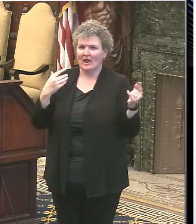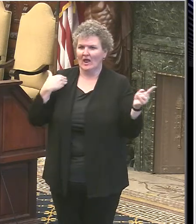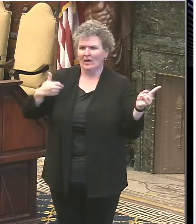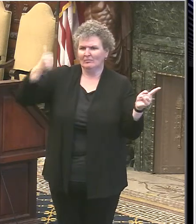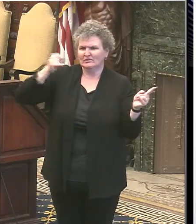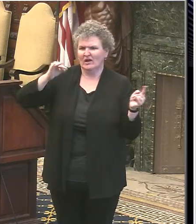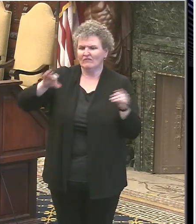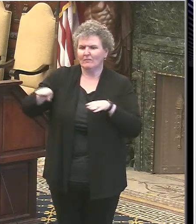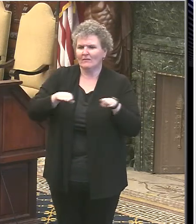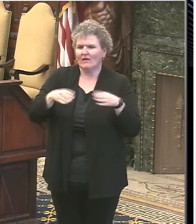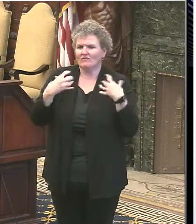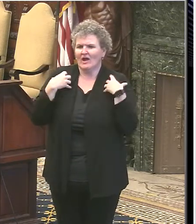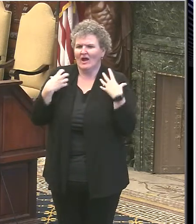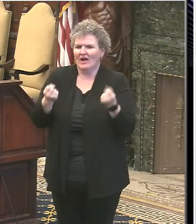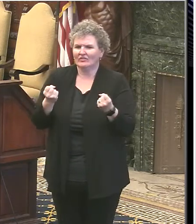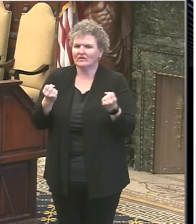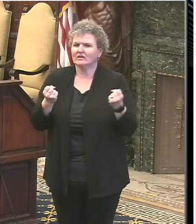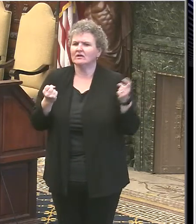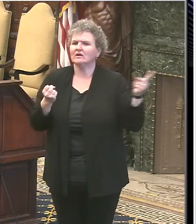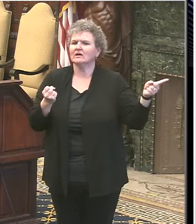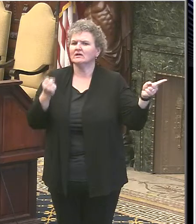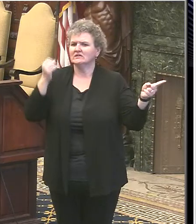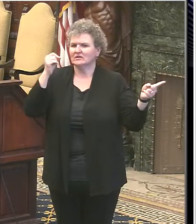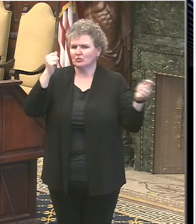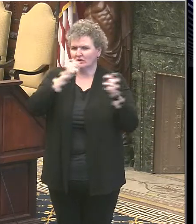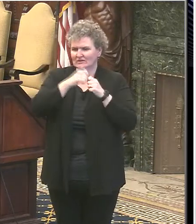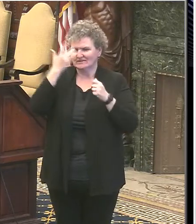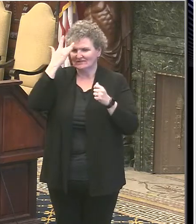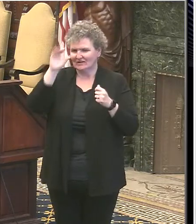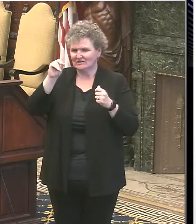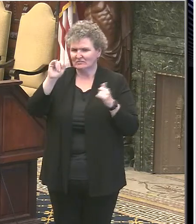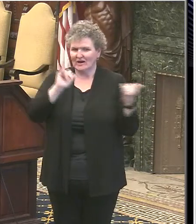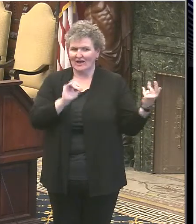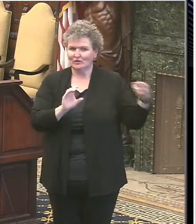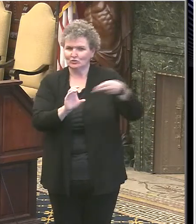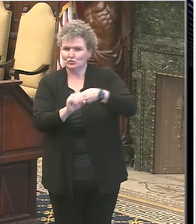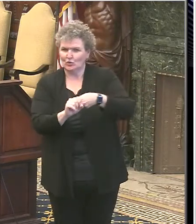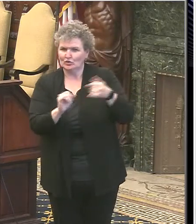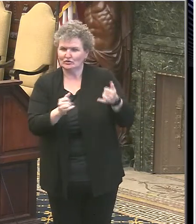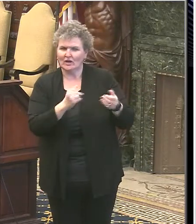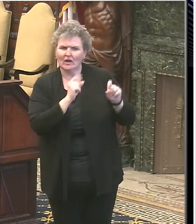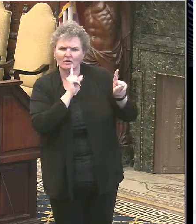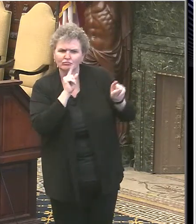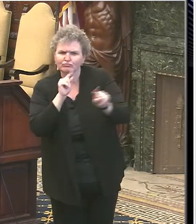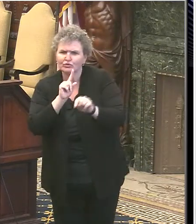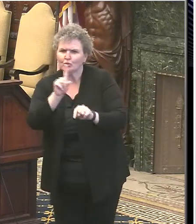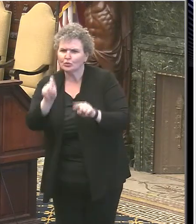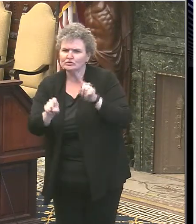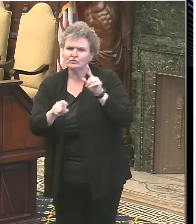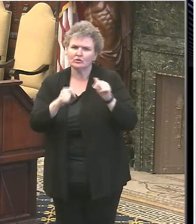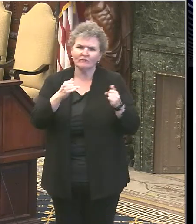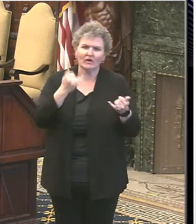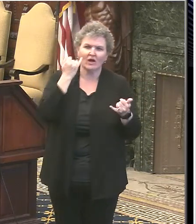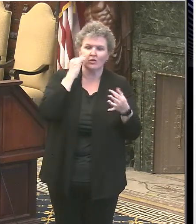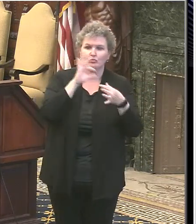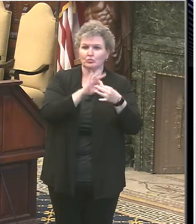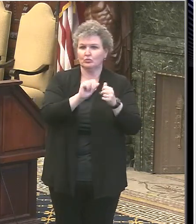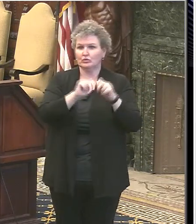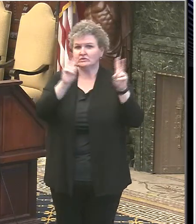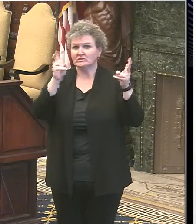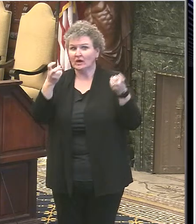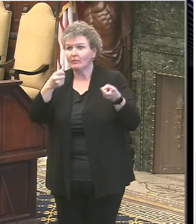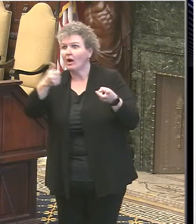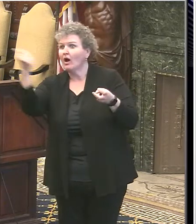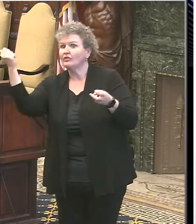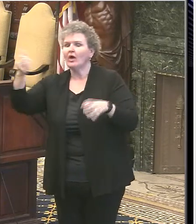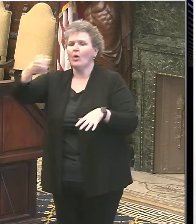Behavioral Health and Intellectual Disability Services. So if you have questions regarding other topics, please hold them if we